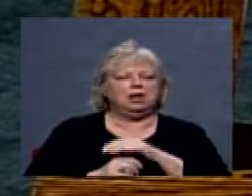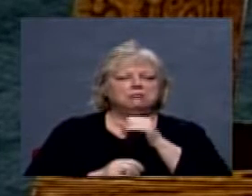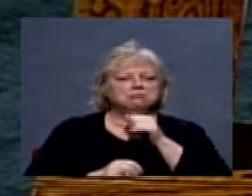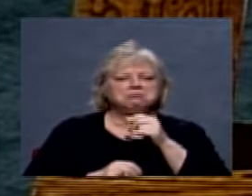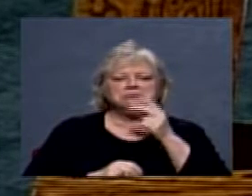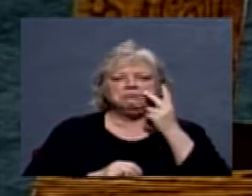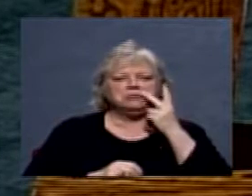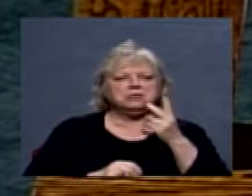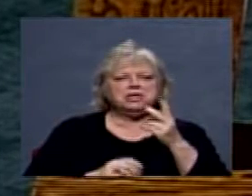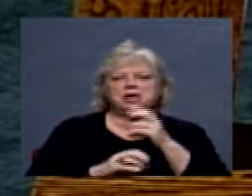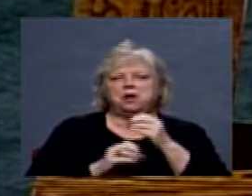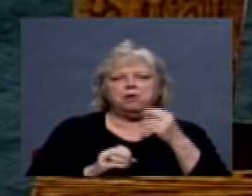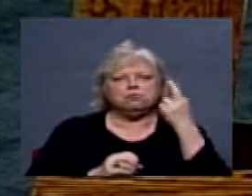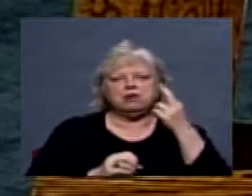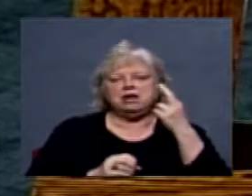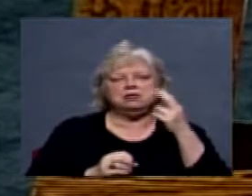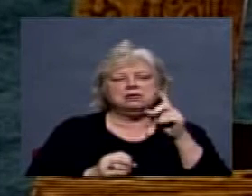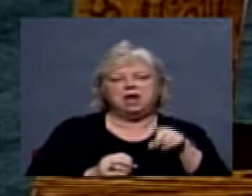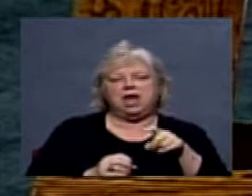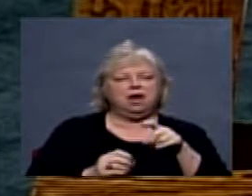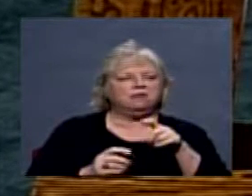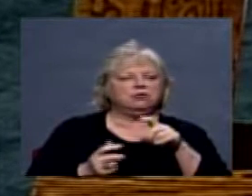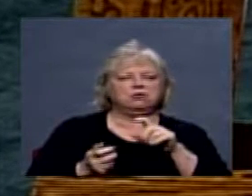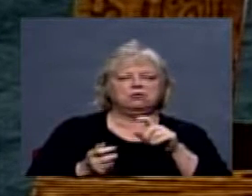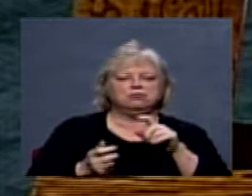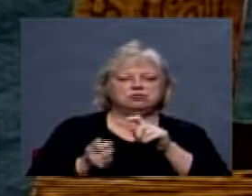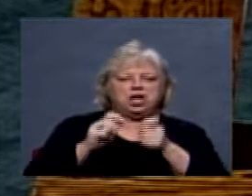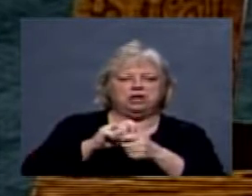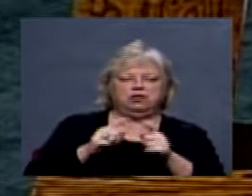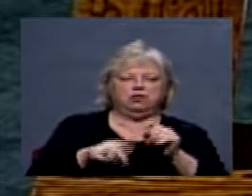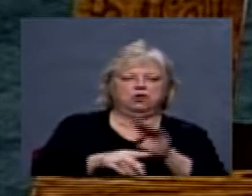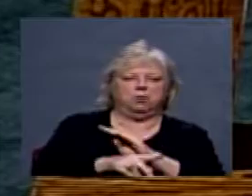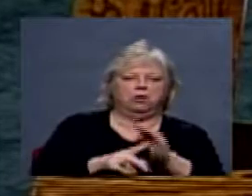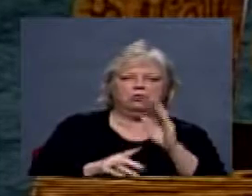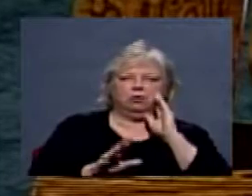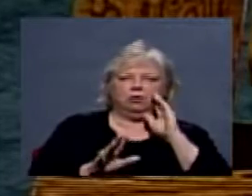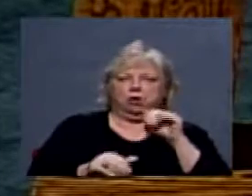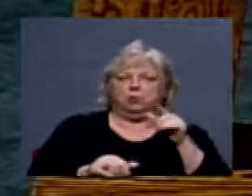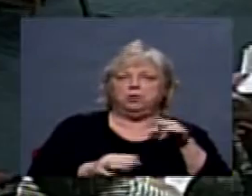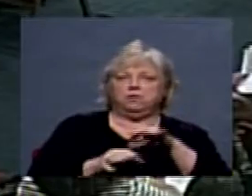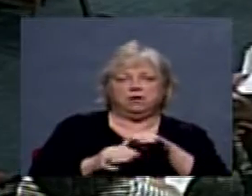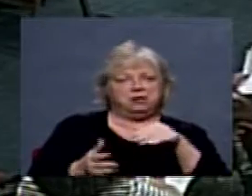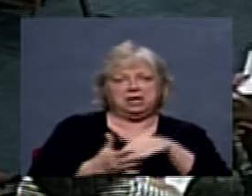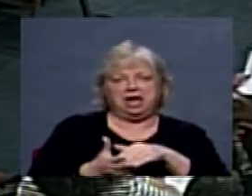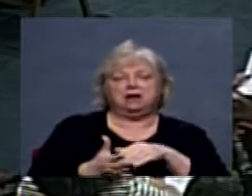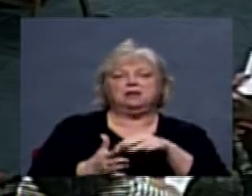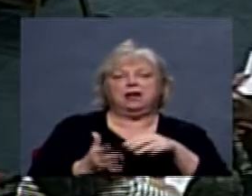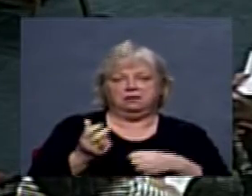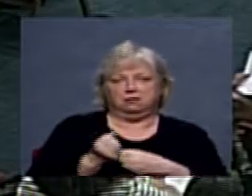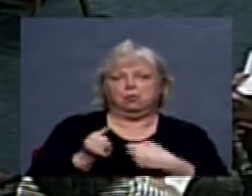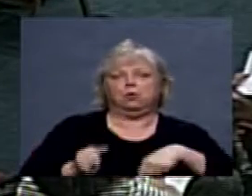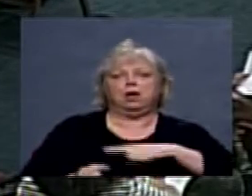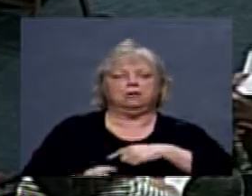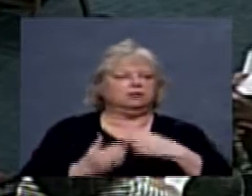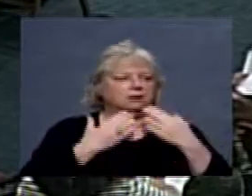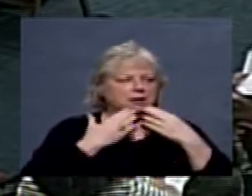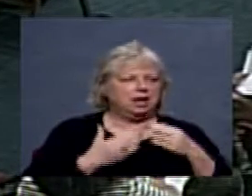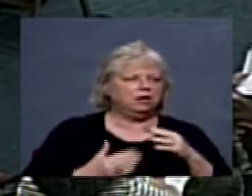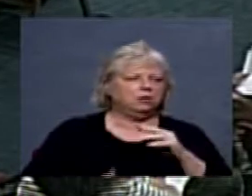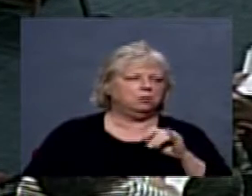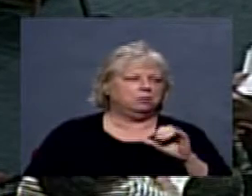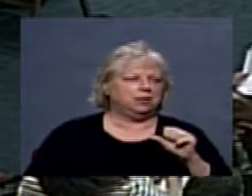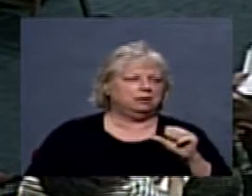see no reason to have to turn it into commercial, and I hope you'll vote against it with us. Thank you. Thank you, Ms. Alexander.